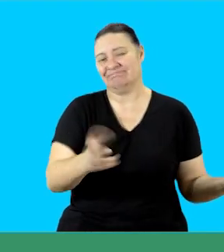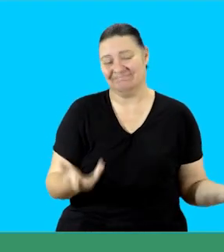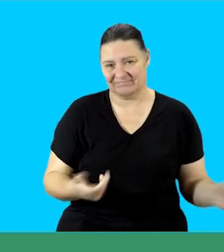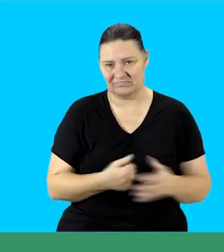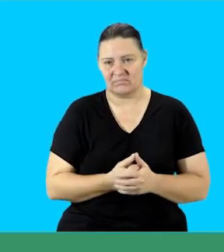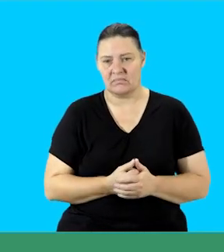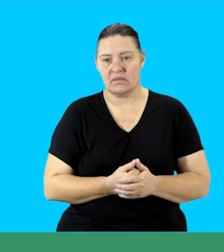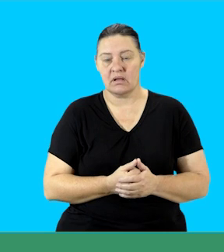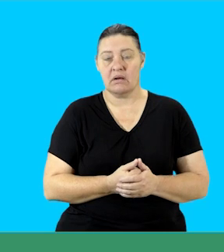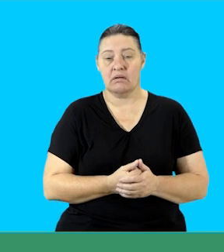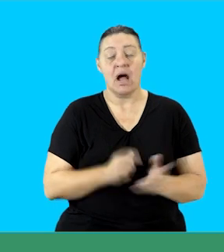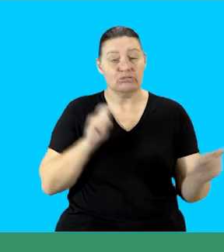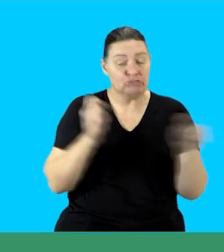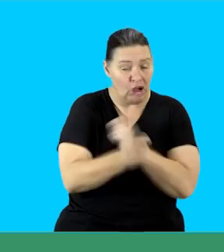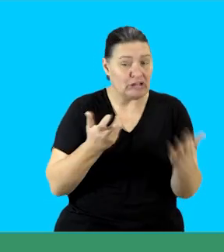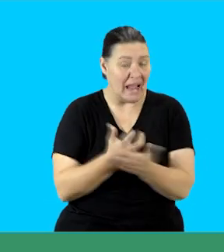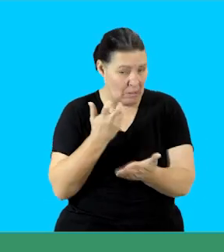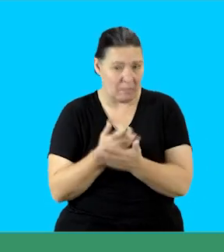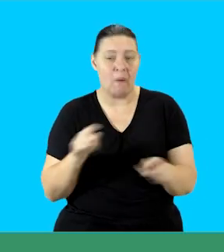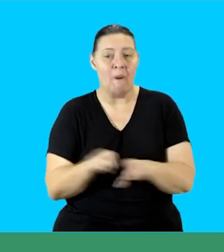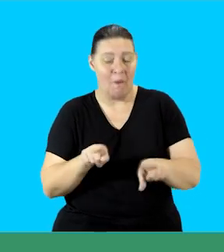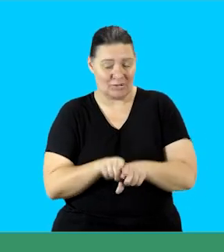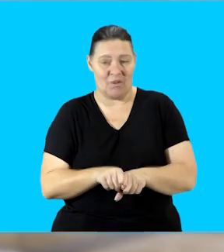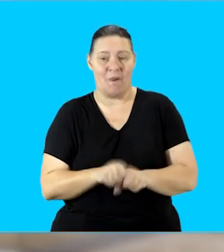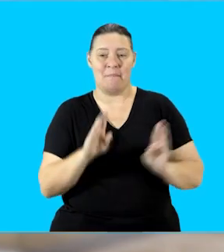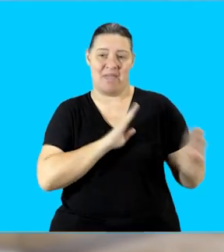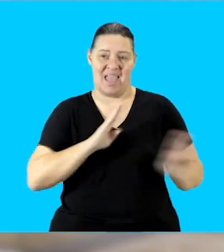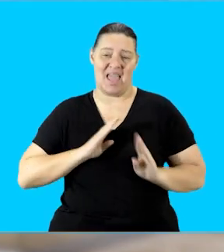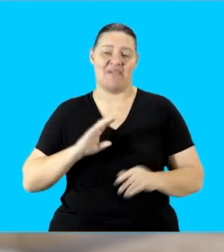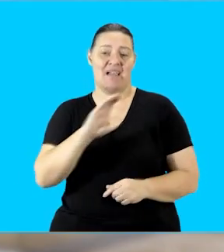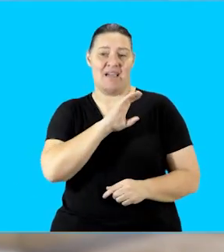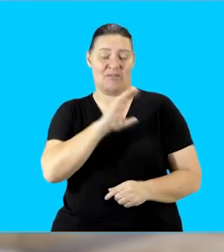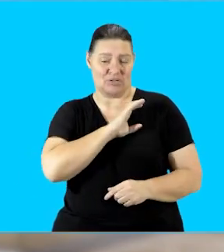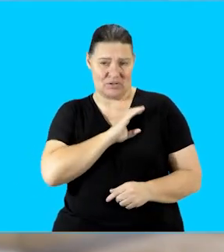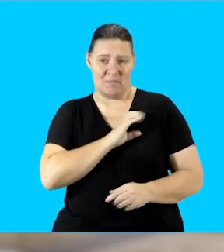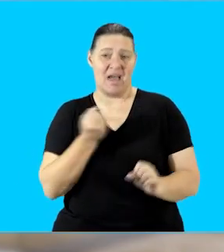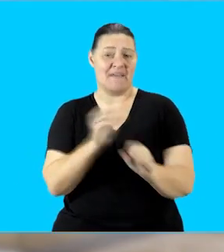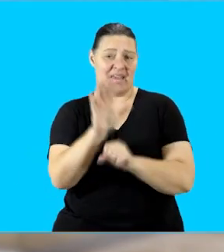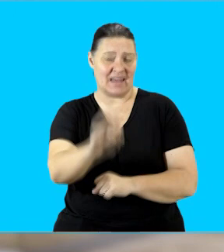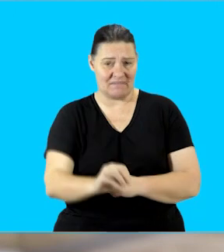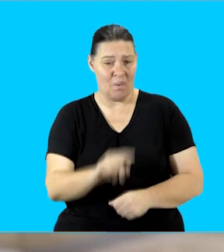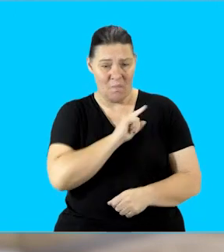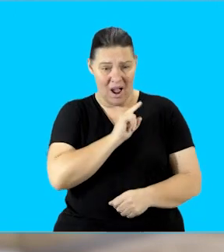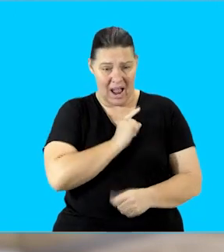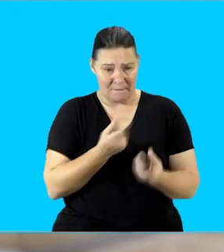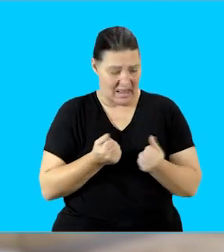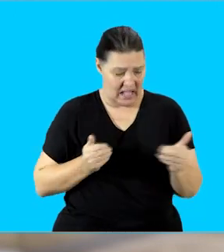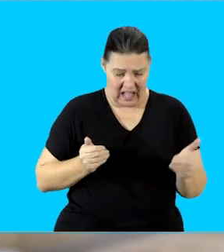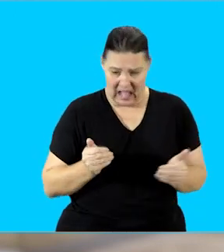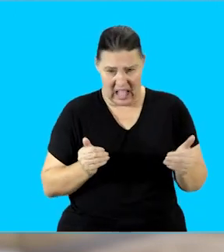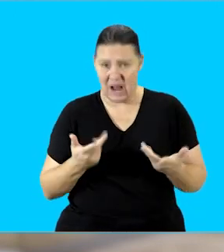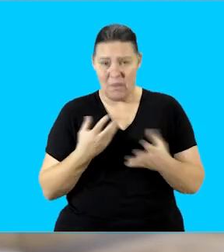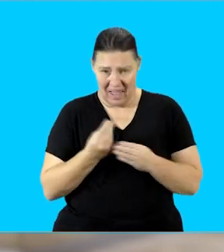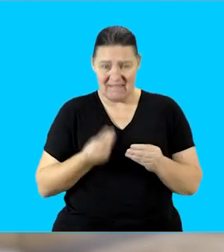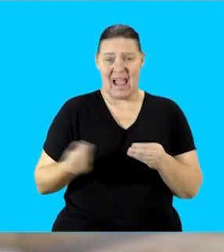in the economy also affect consumer behavior. Obviously, the change in economy, right now we have